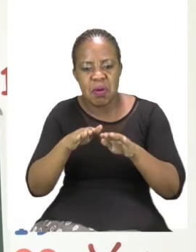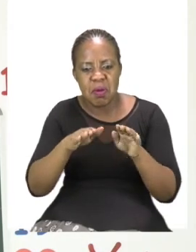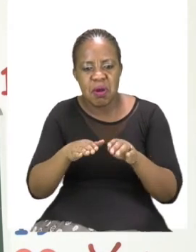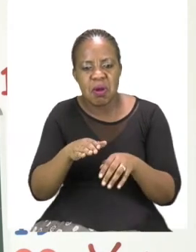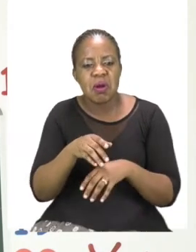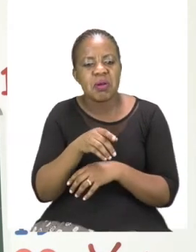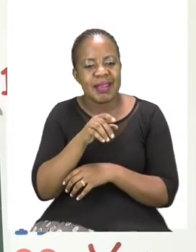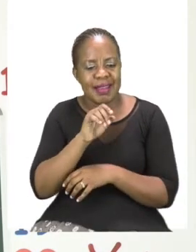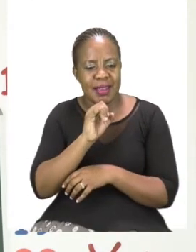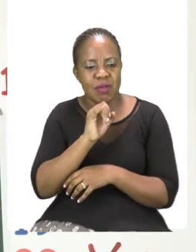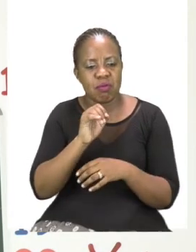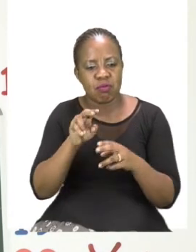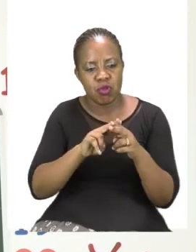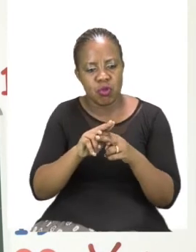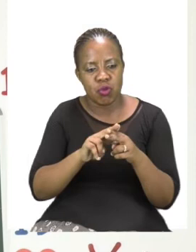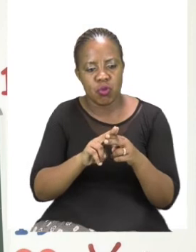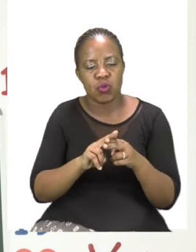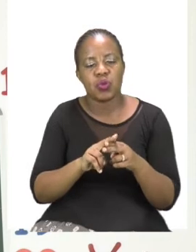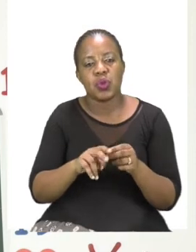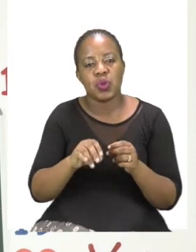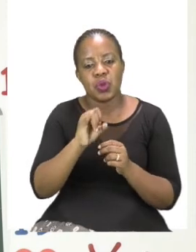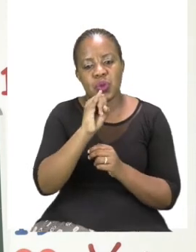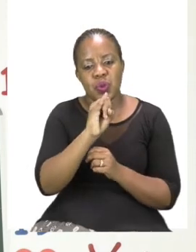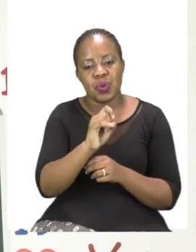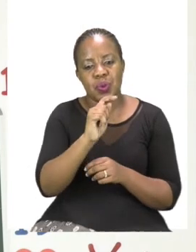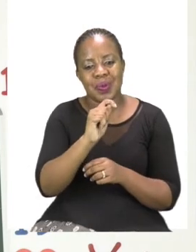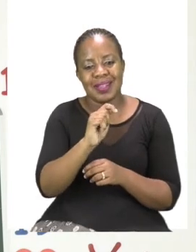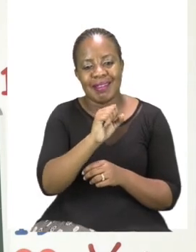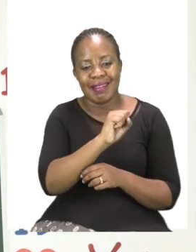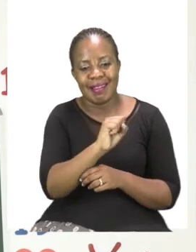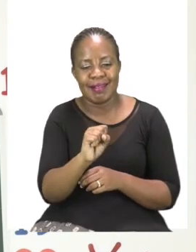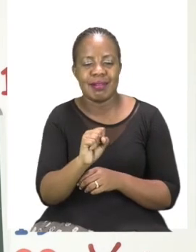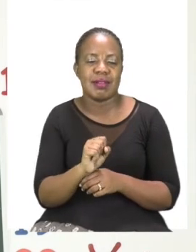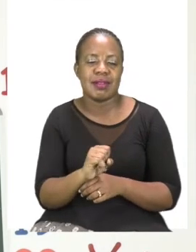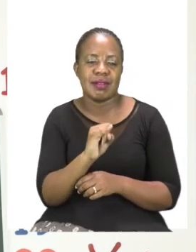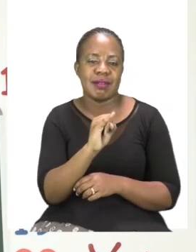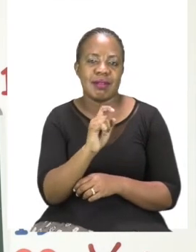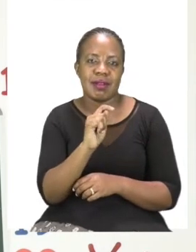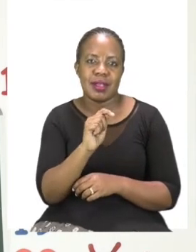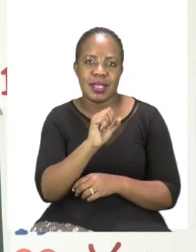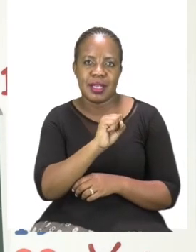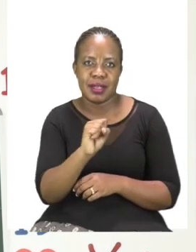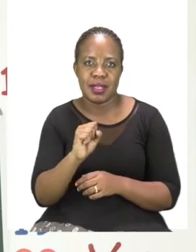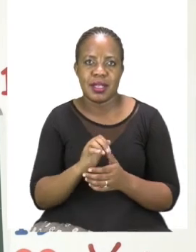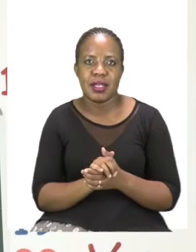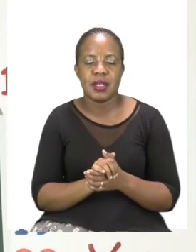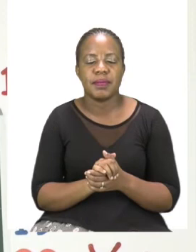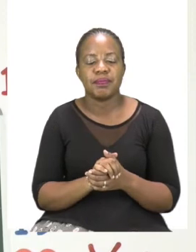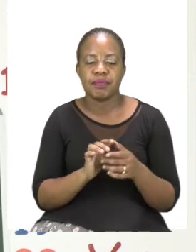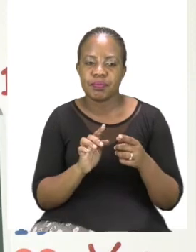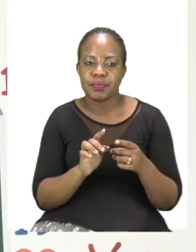drum. So the possessive pronouns that we have talked about are